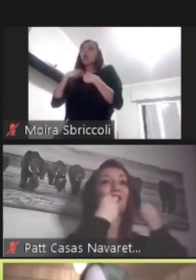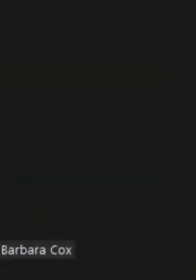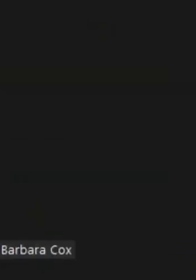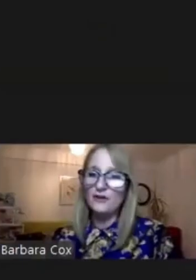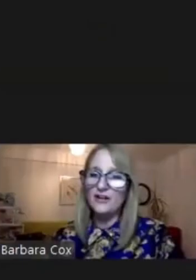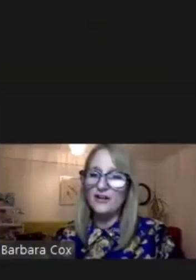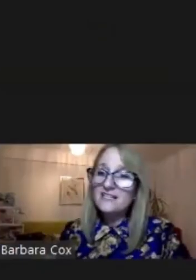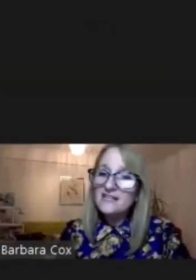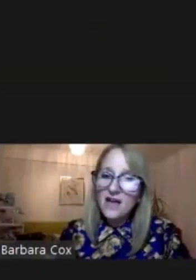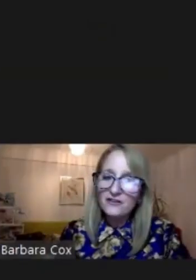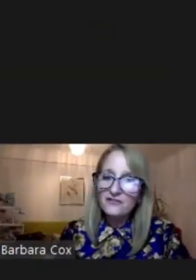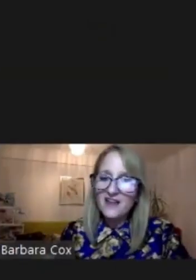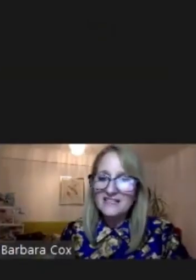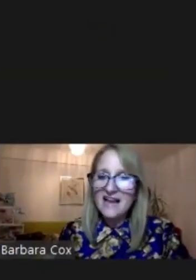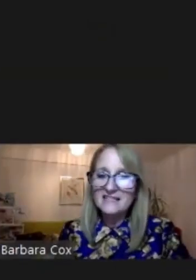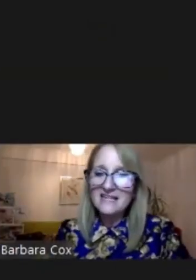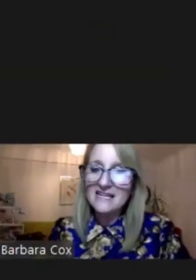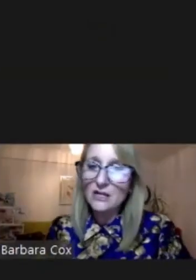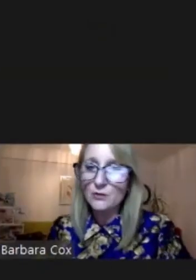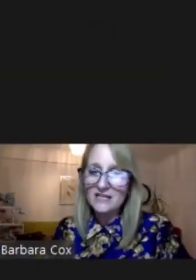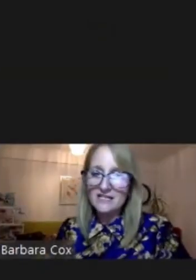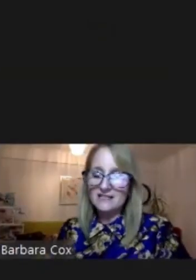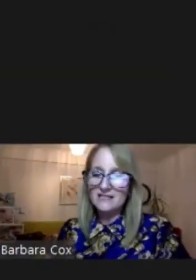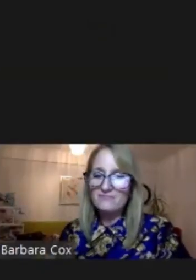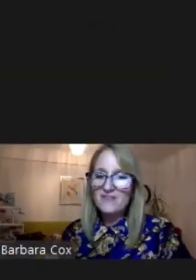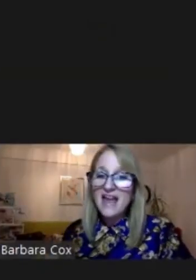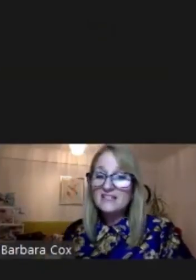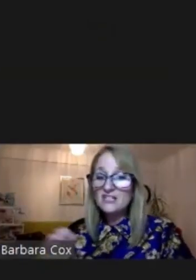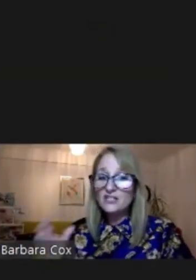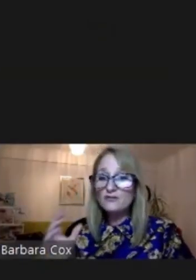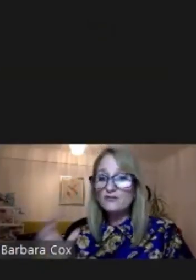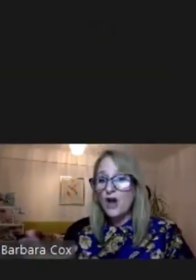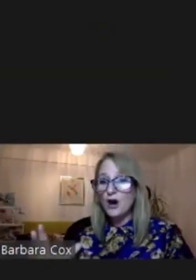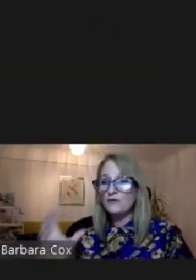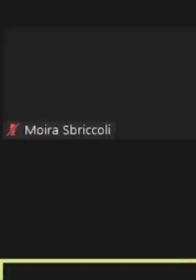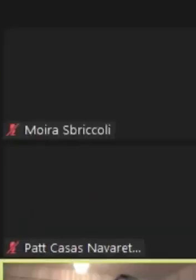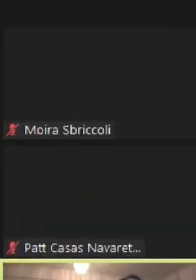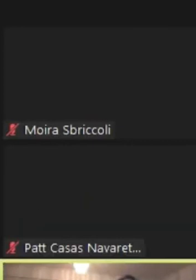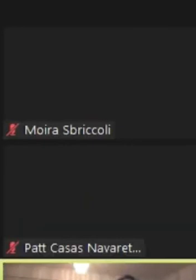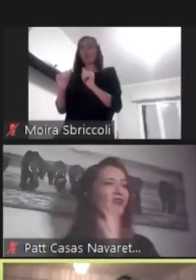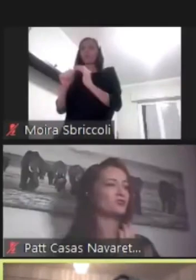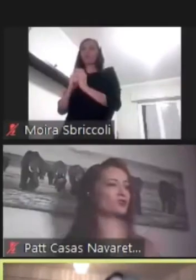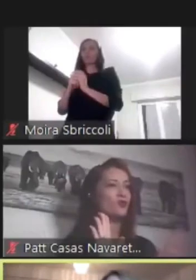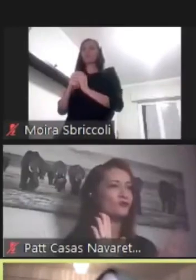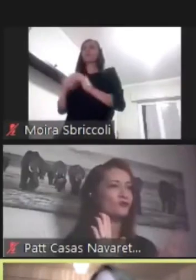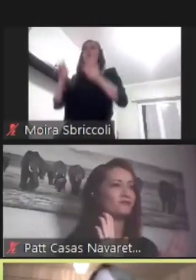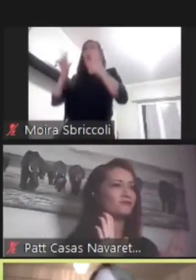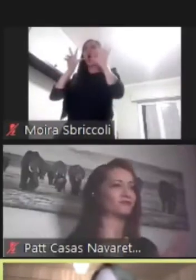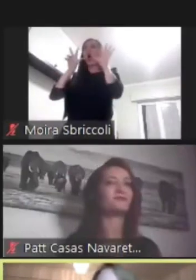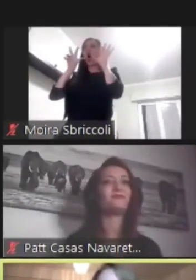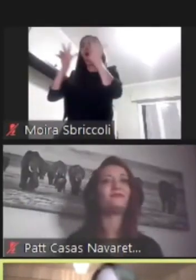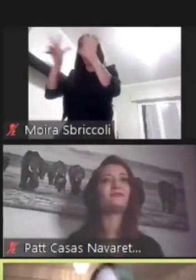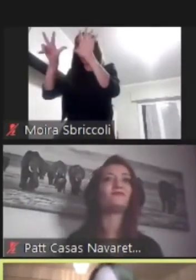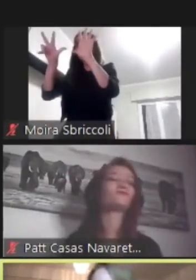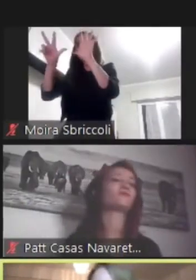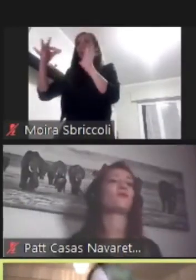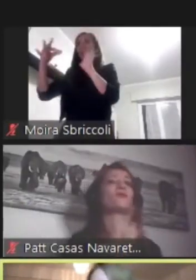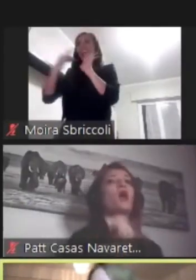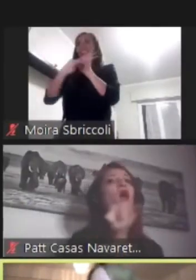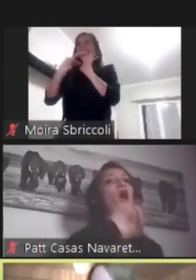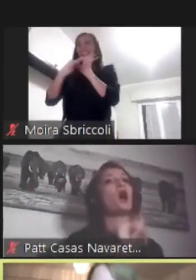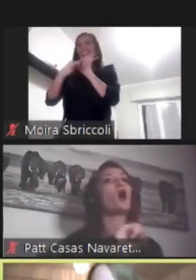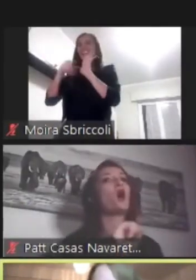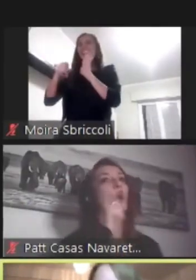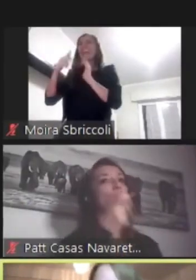Red clover is another fantastic ingredient. And did you know, this is a fact here, that red clover, which